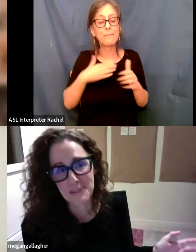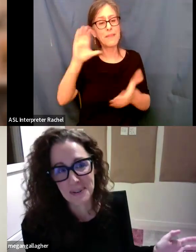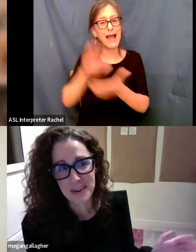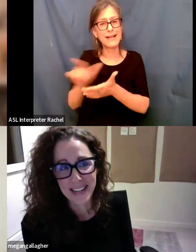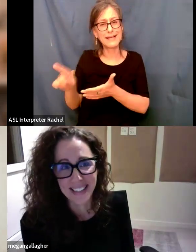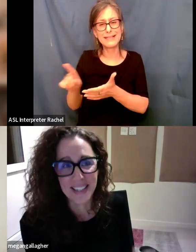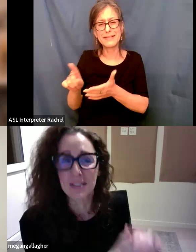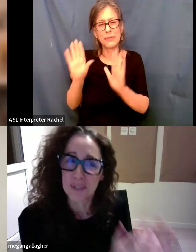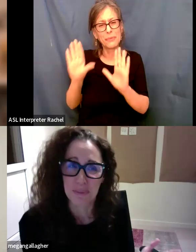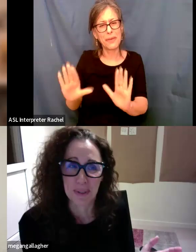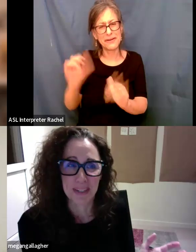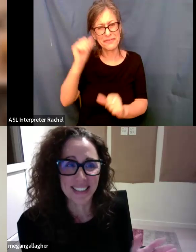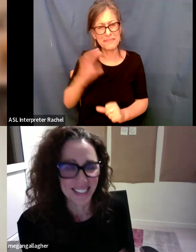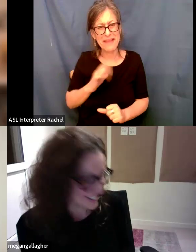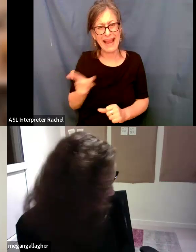is a delightful man.